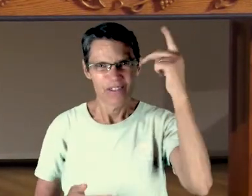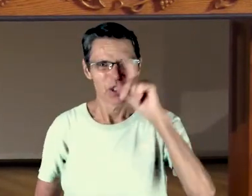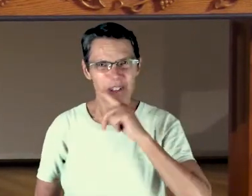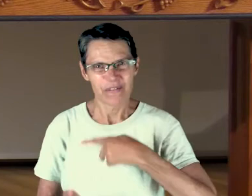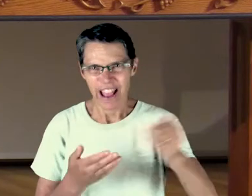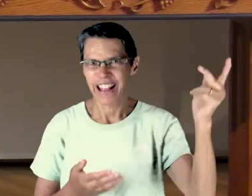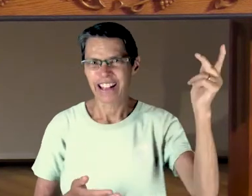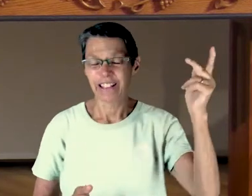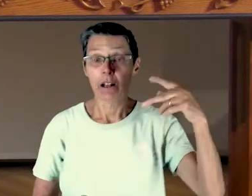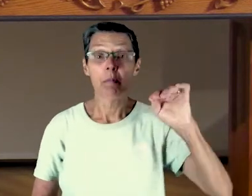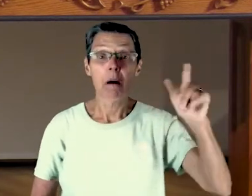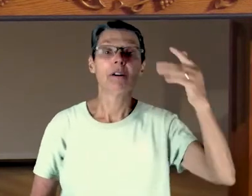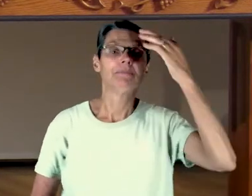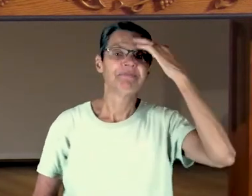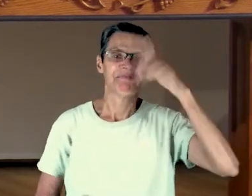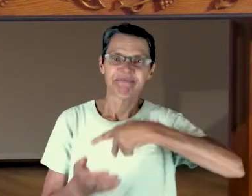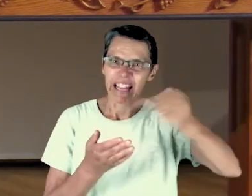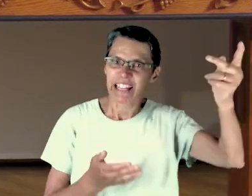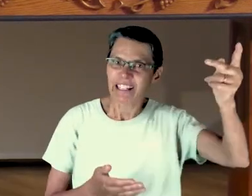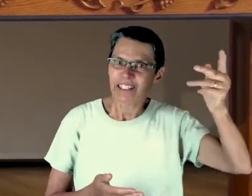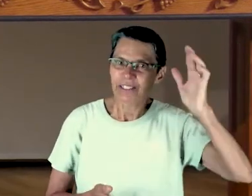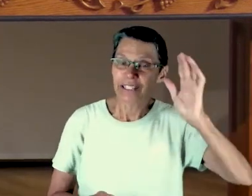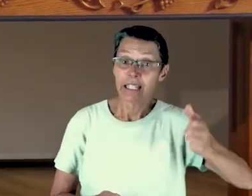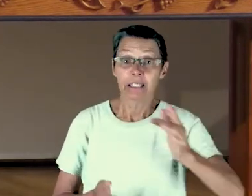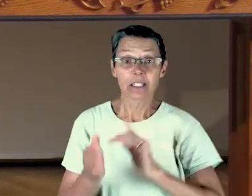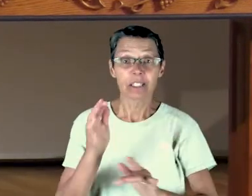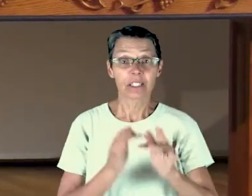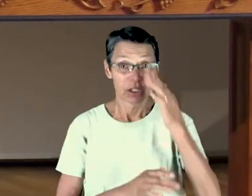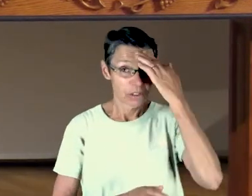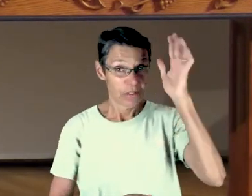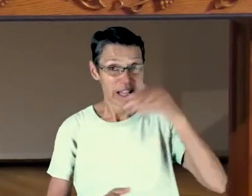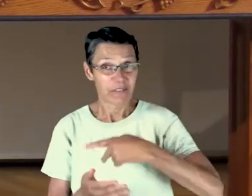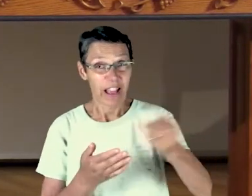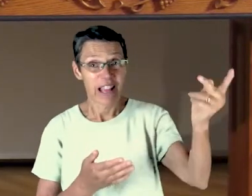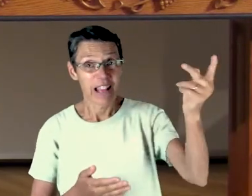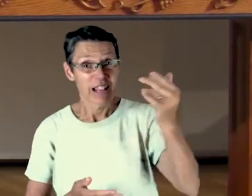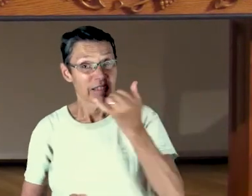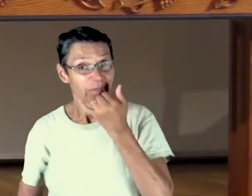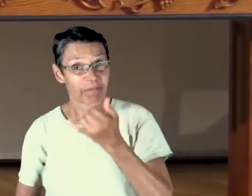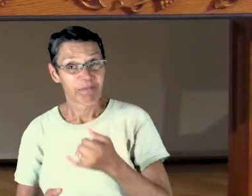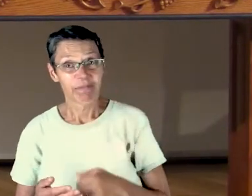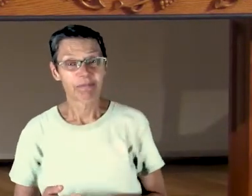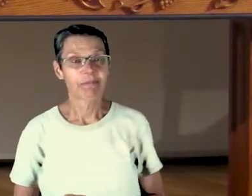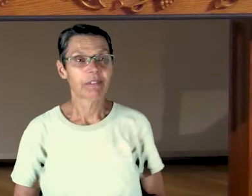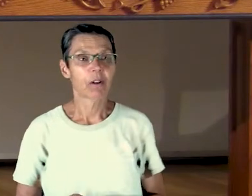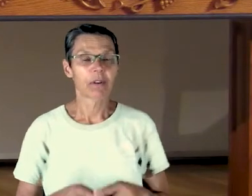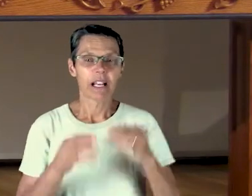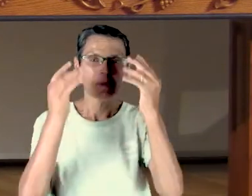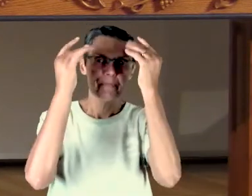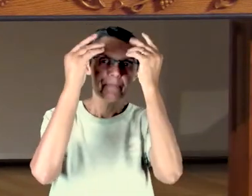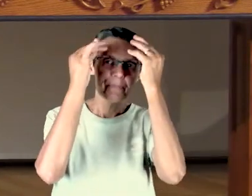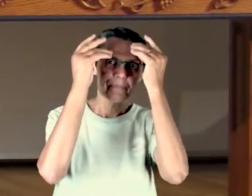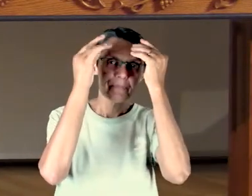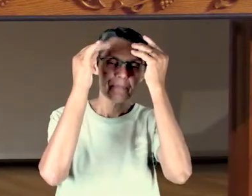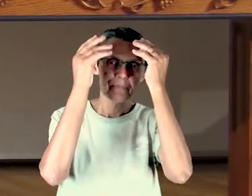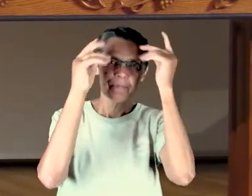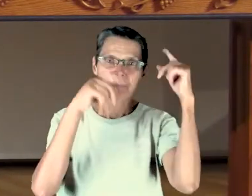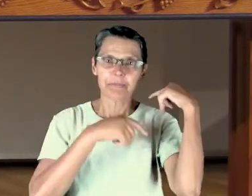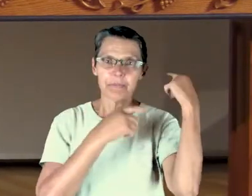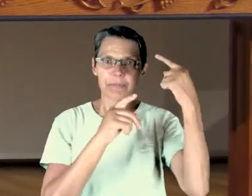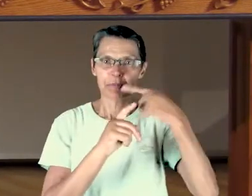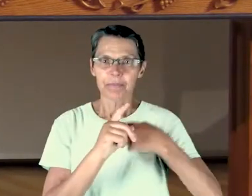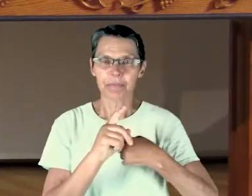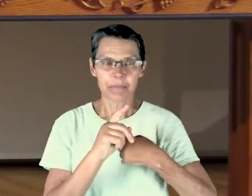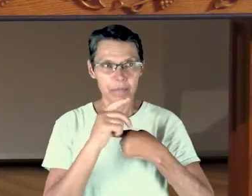Paul knows it doesn't work. Jesus knows it doesn't work. You know what I've been meditating on over the last month?